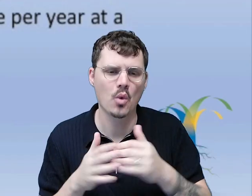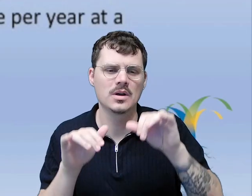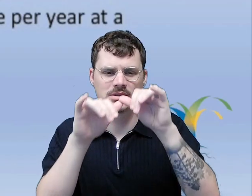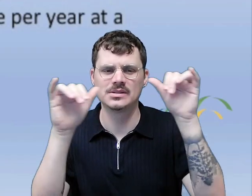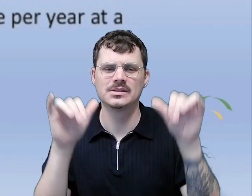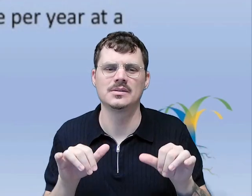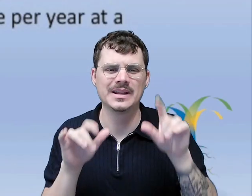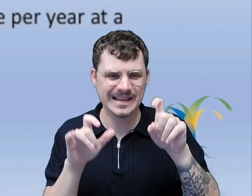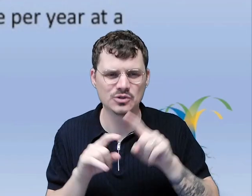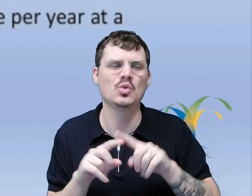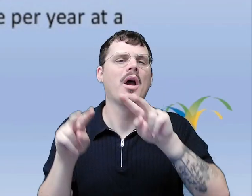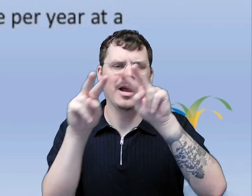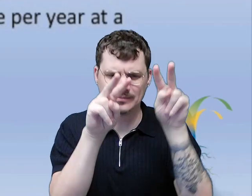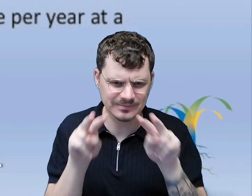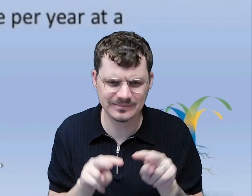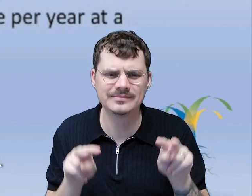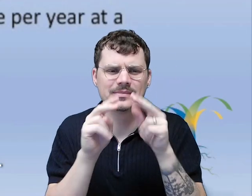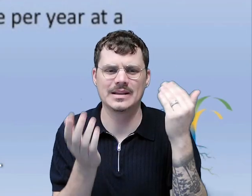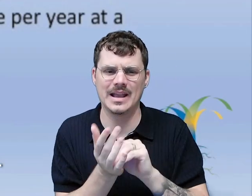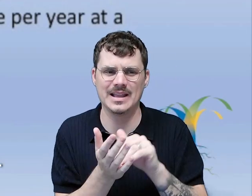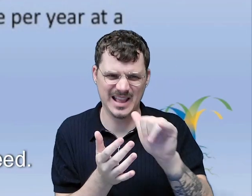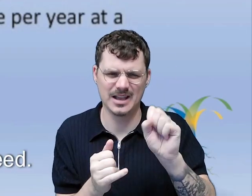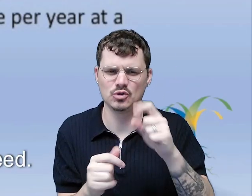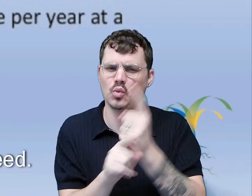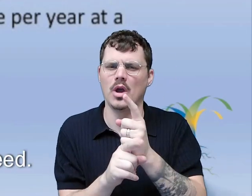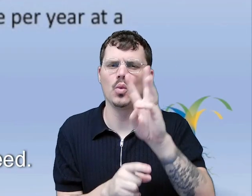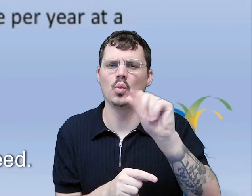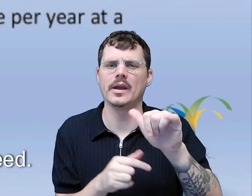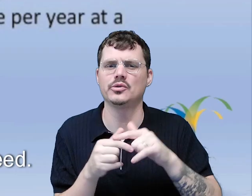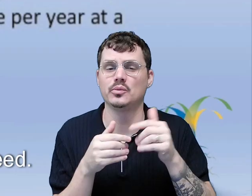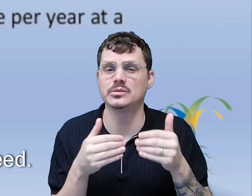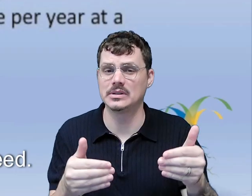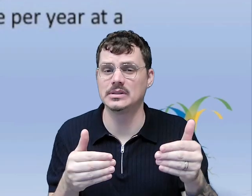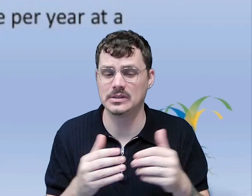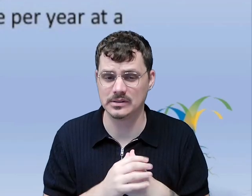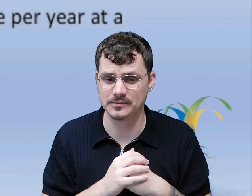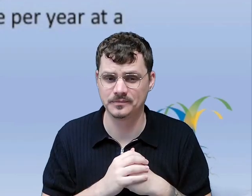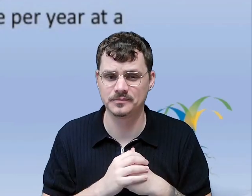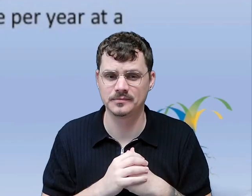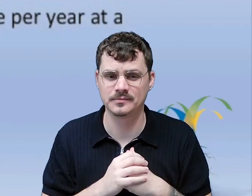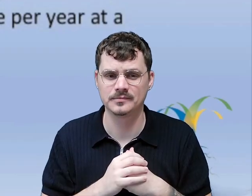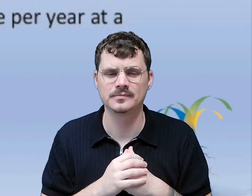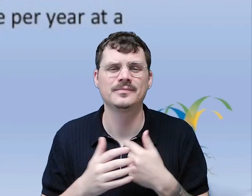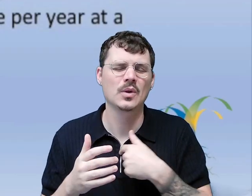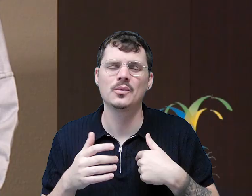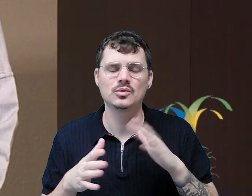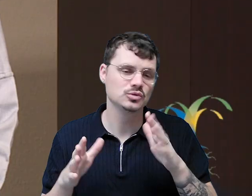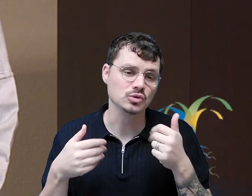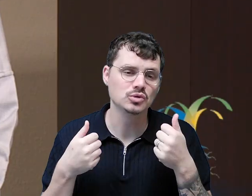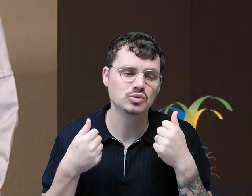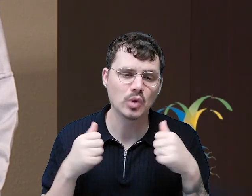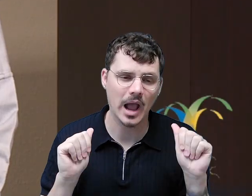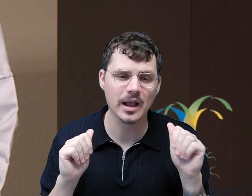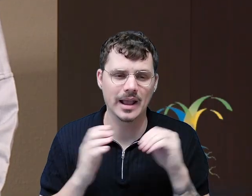the entire system needs to be looked at again. That is the correct way to proceed. We